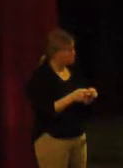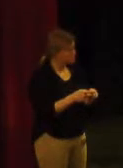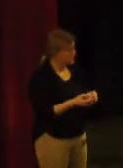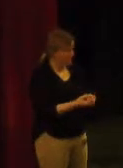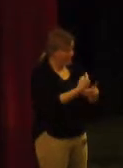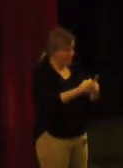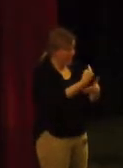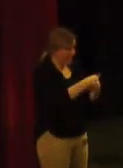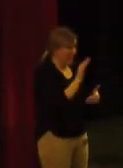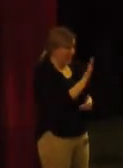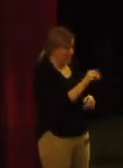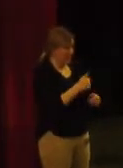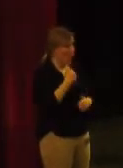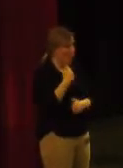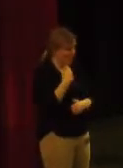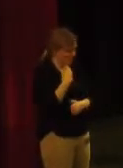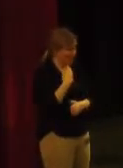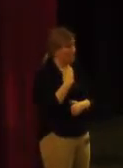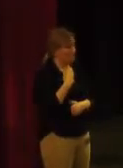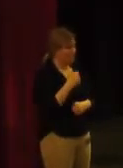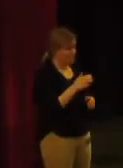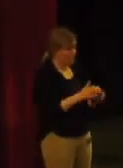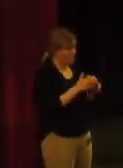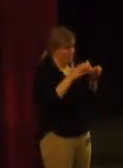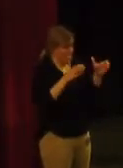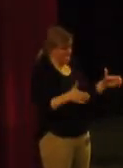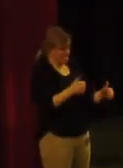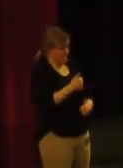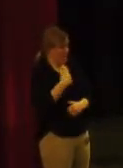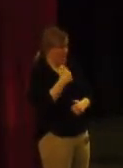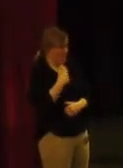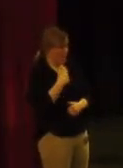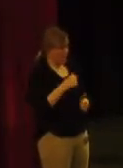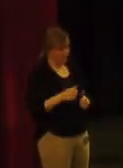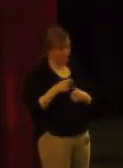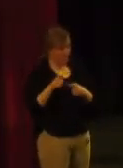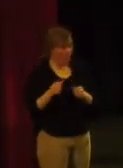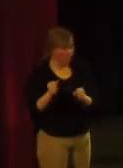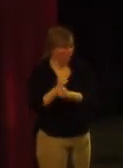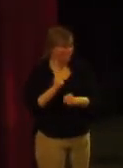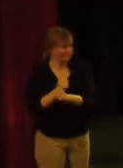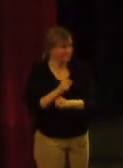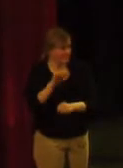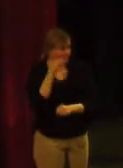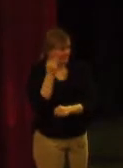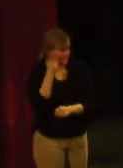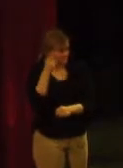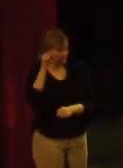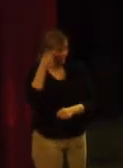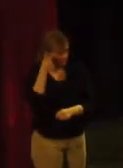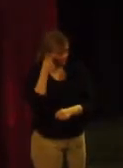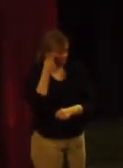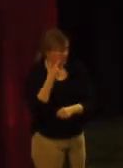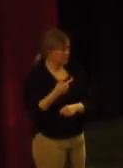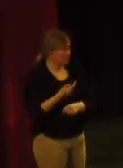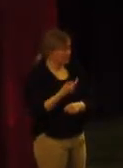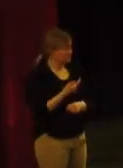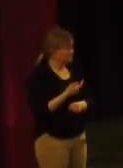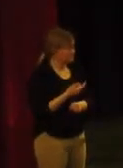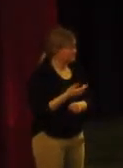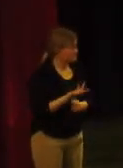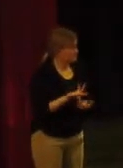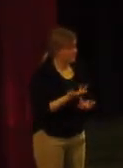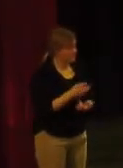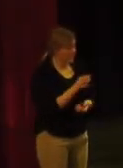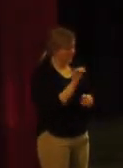into his army. And then once he got a big enough army, he would skirmish with the federales, with the Mexican government. So in the area of